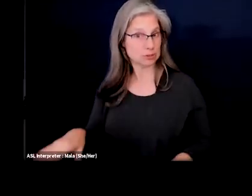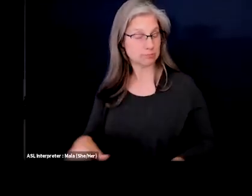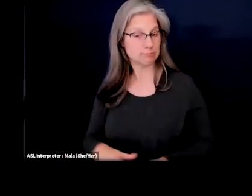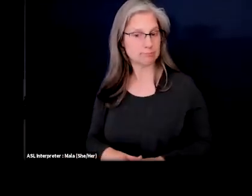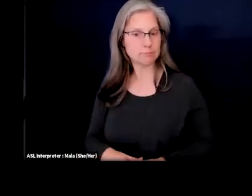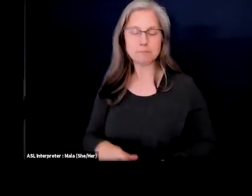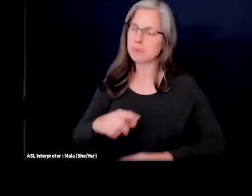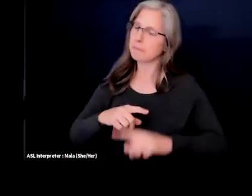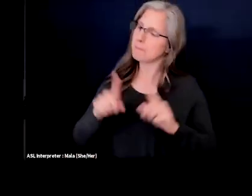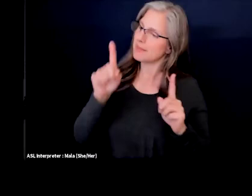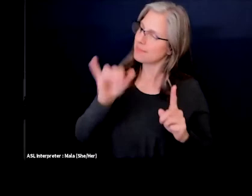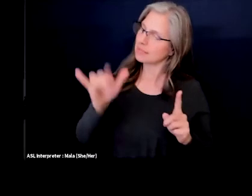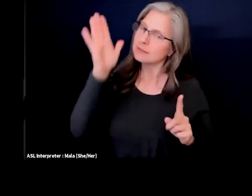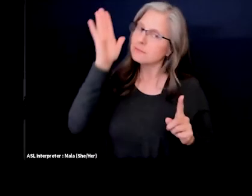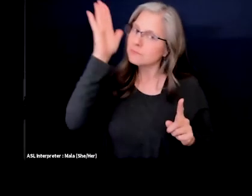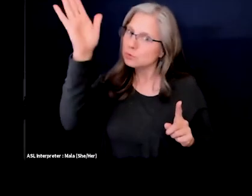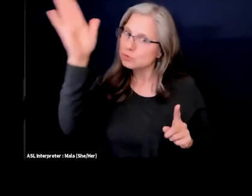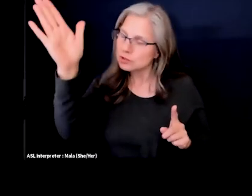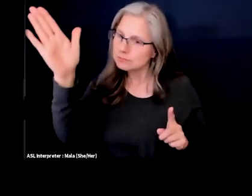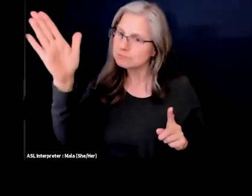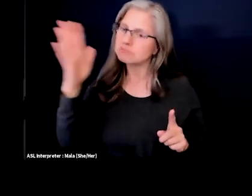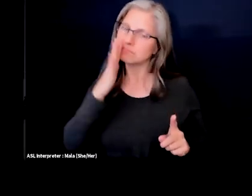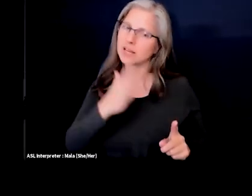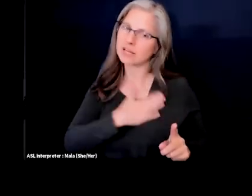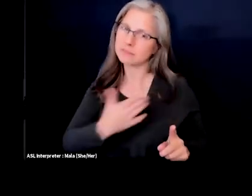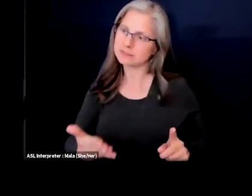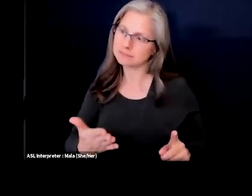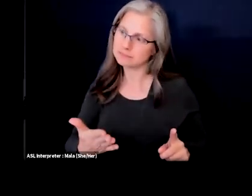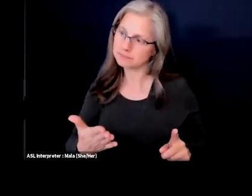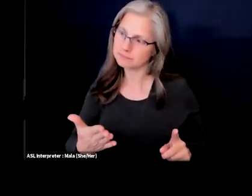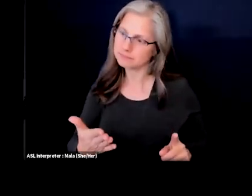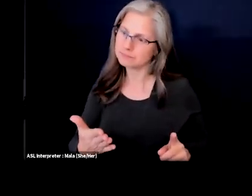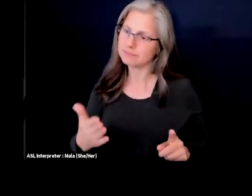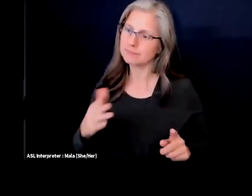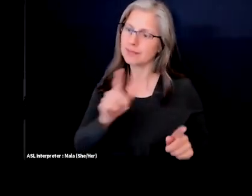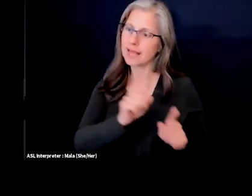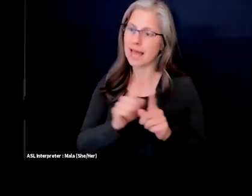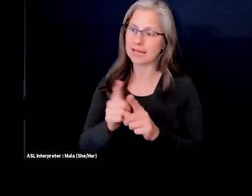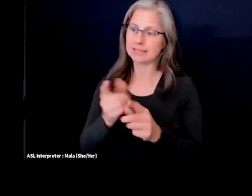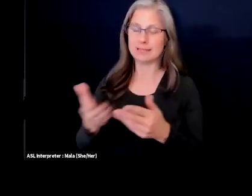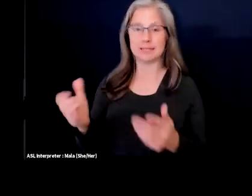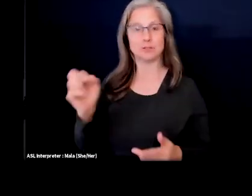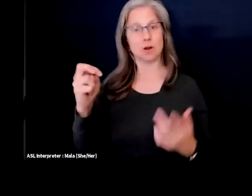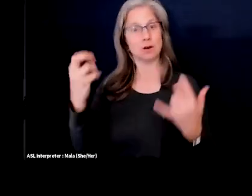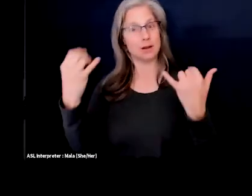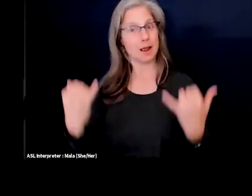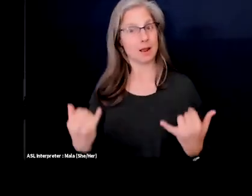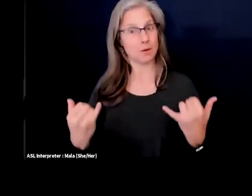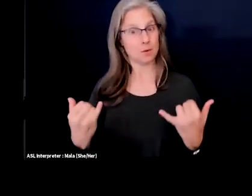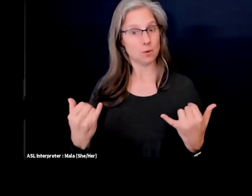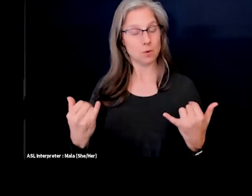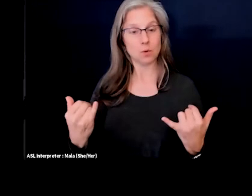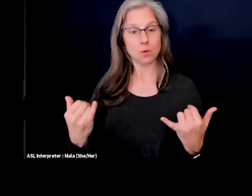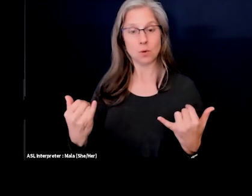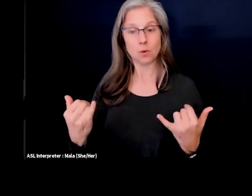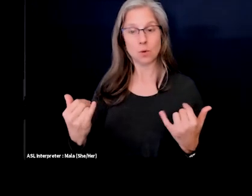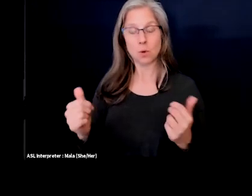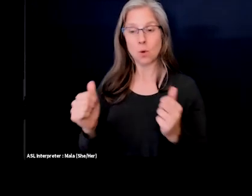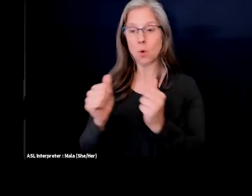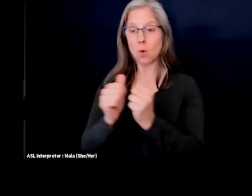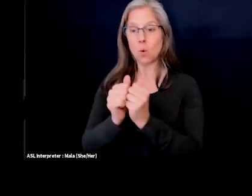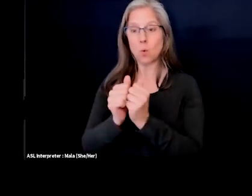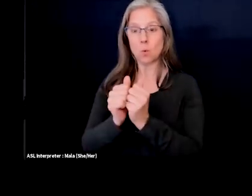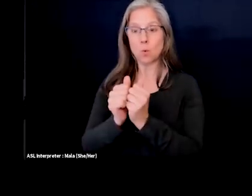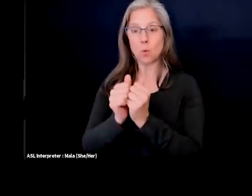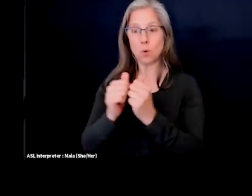But that's in the future, I admit. As things stand currently, without a new downtown